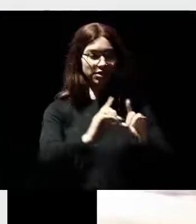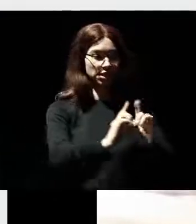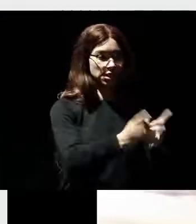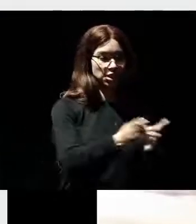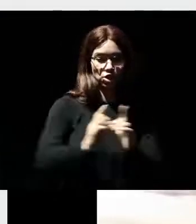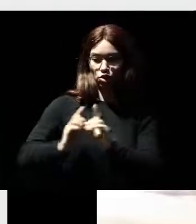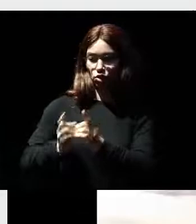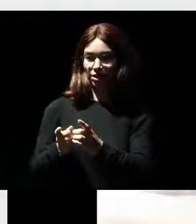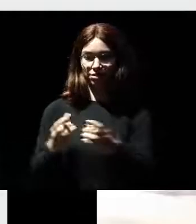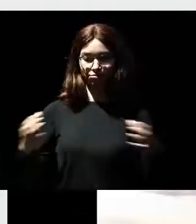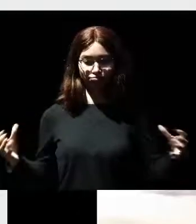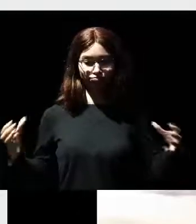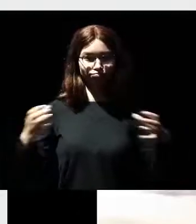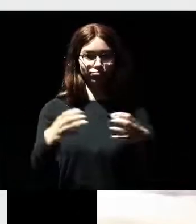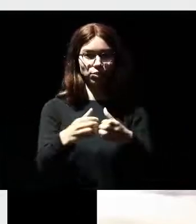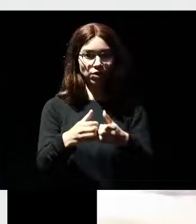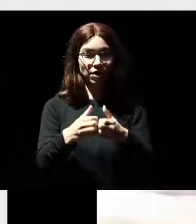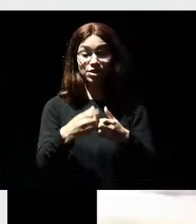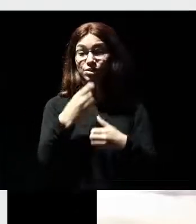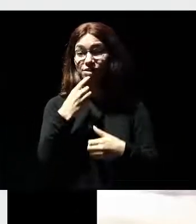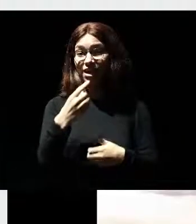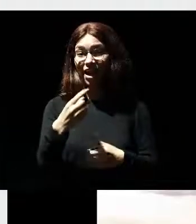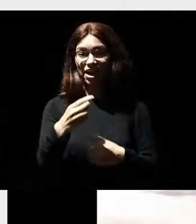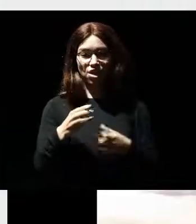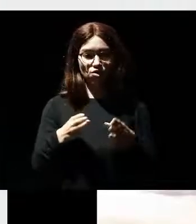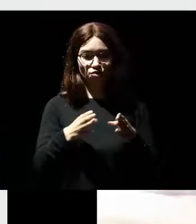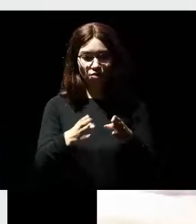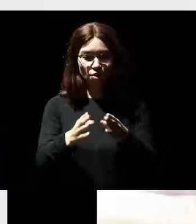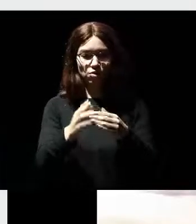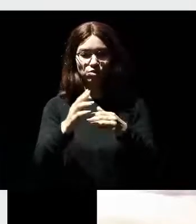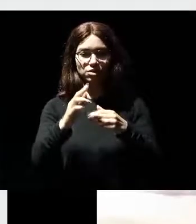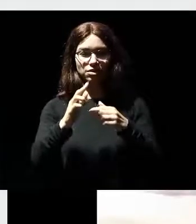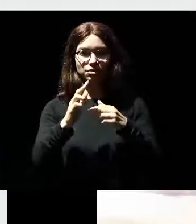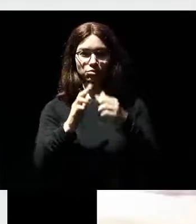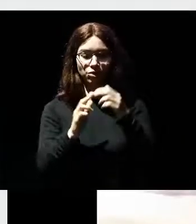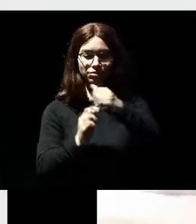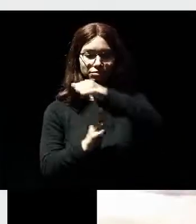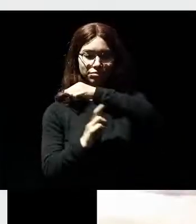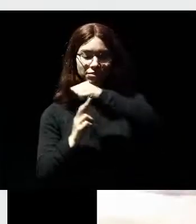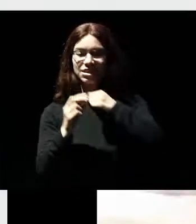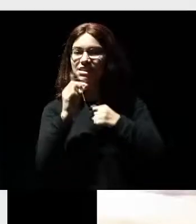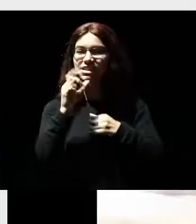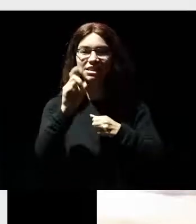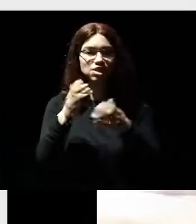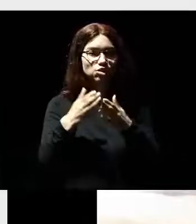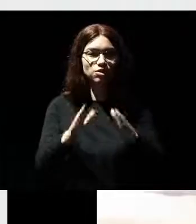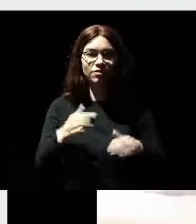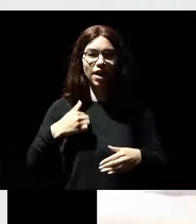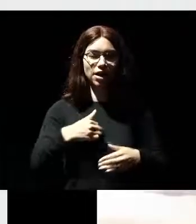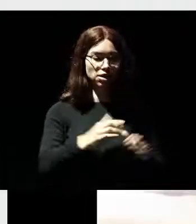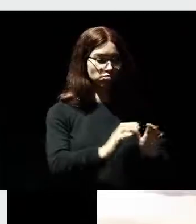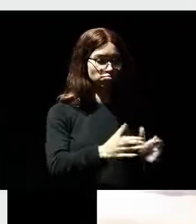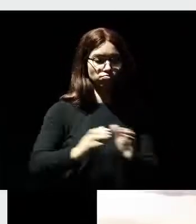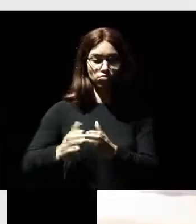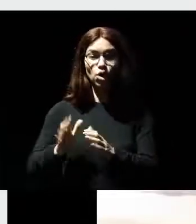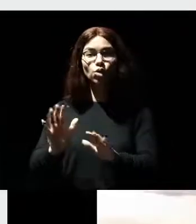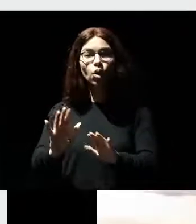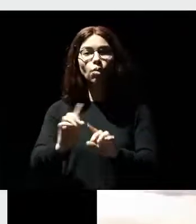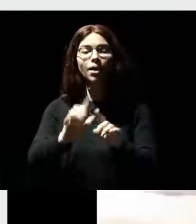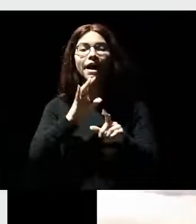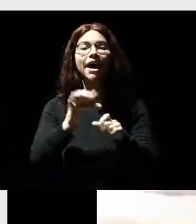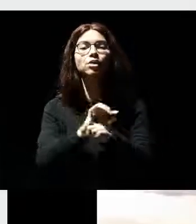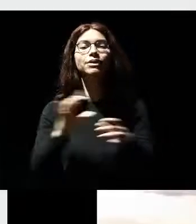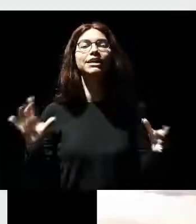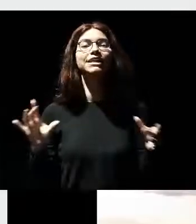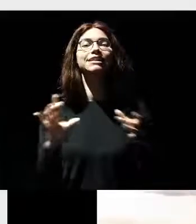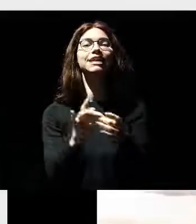city, to say that infrastructure wasn't something that necessarily had to divide us in cities, but was in fact something that could connect us if